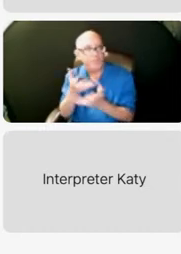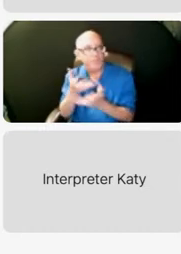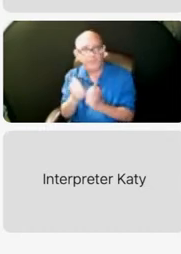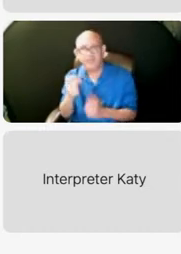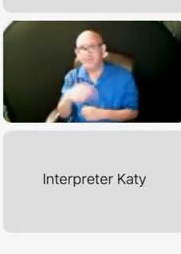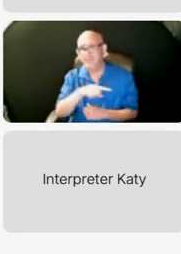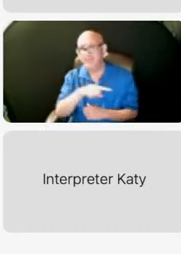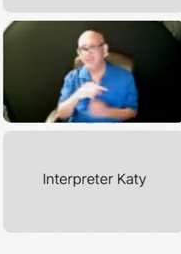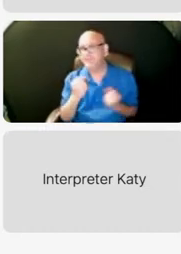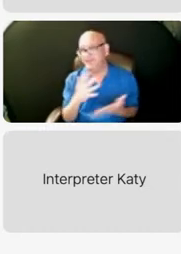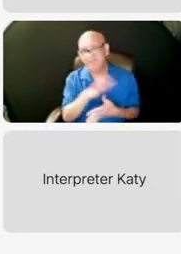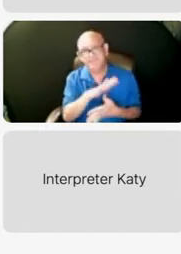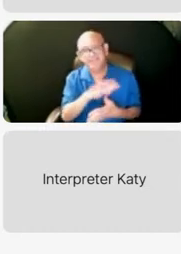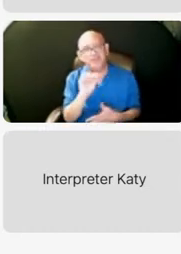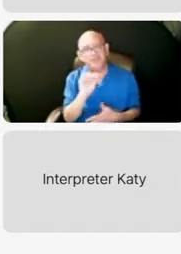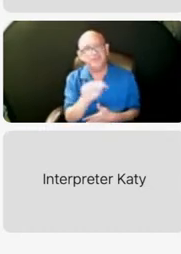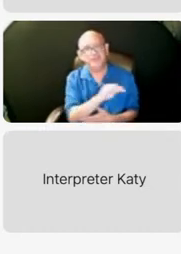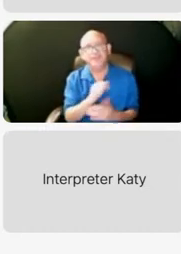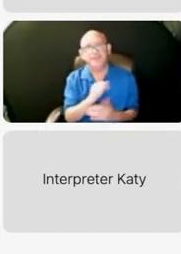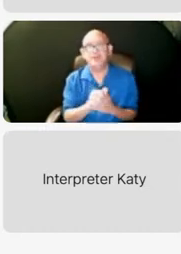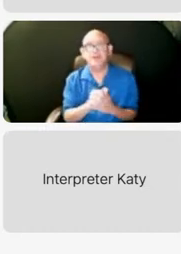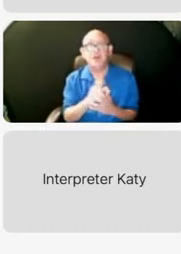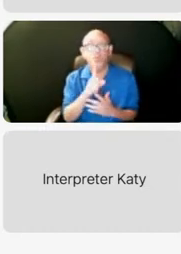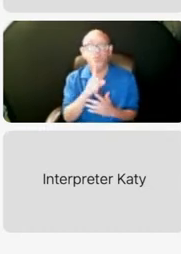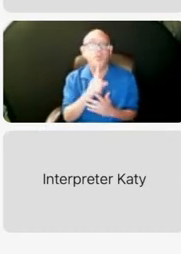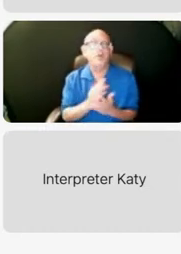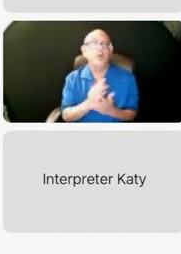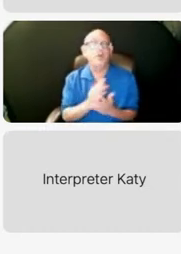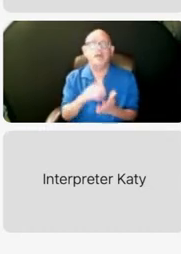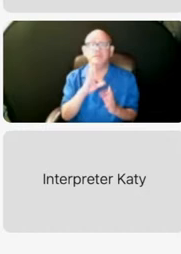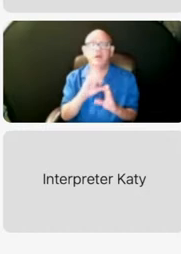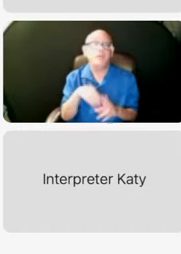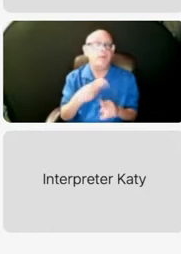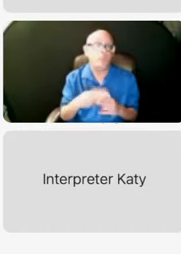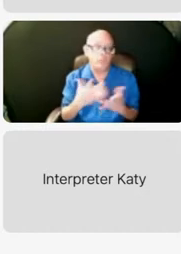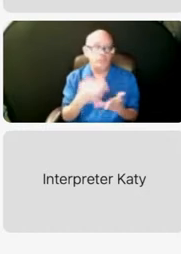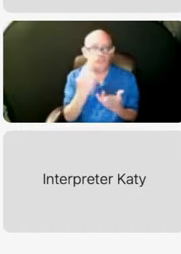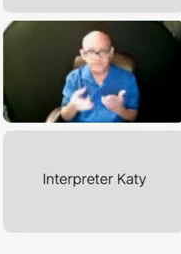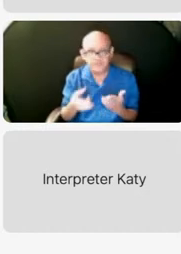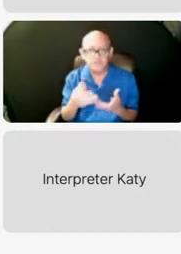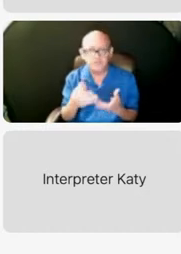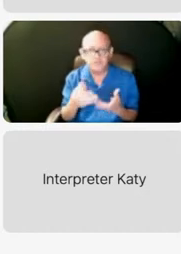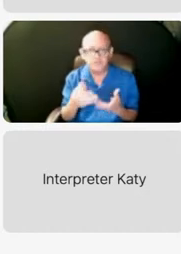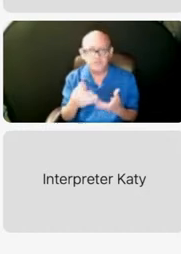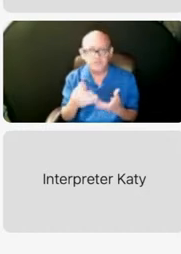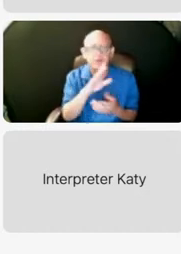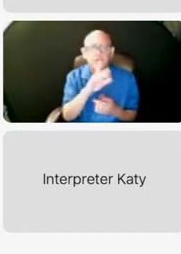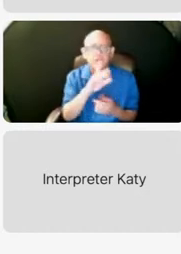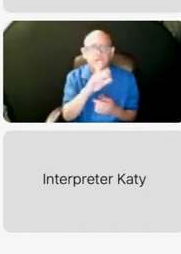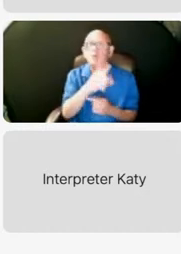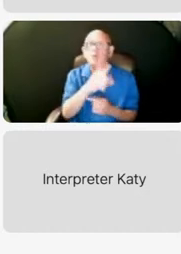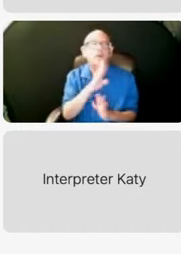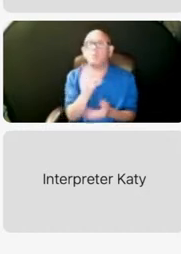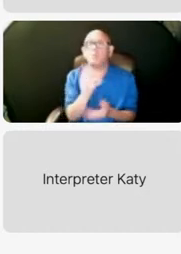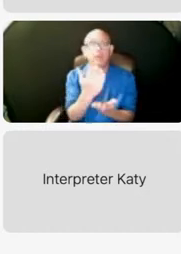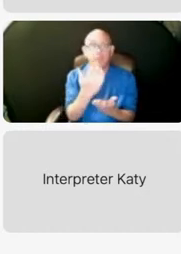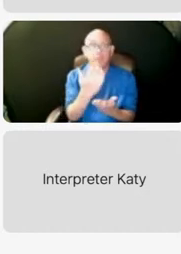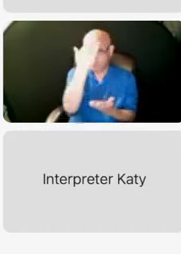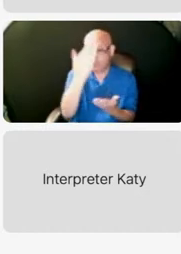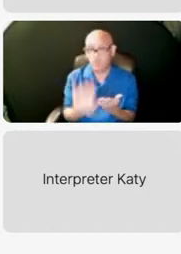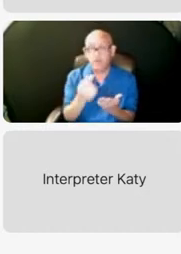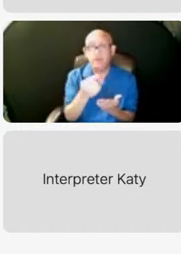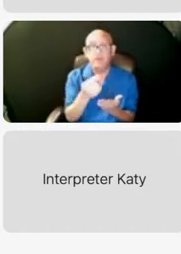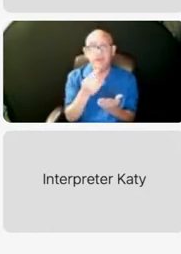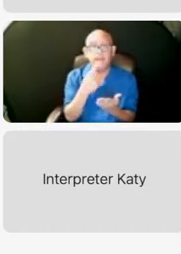and again i mentioned the resources so uh it really the reason i mentioned this and because it really